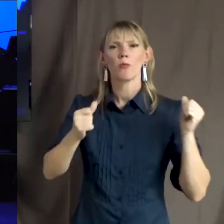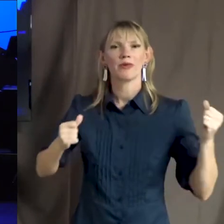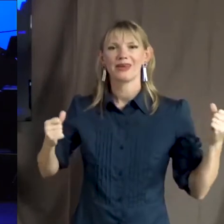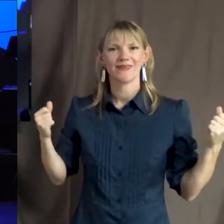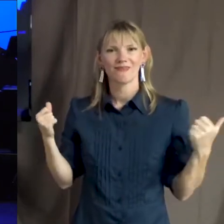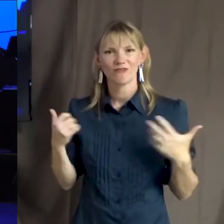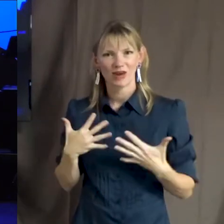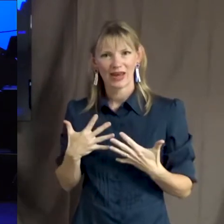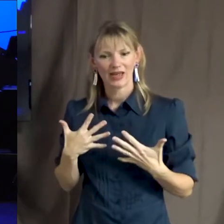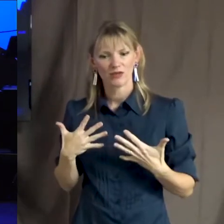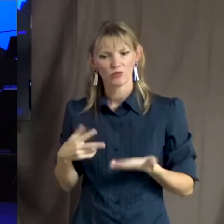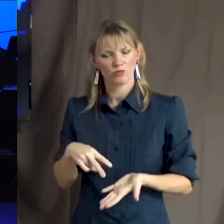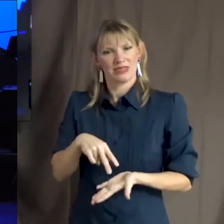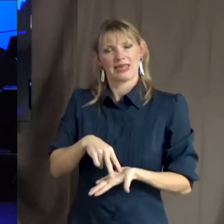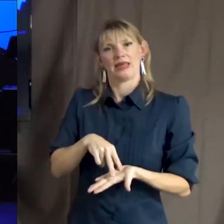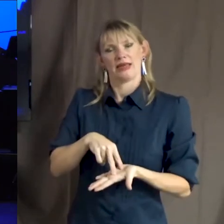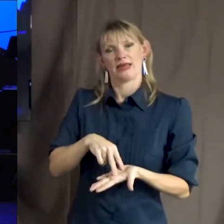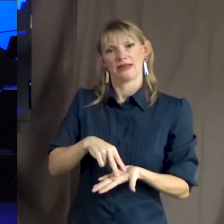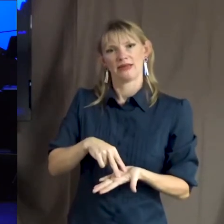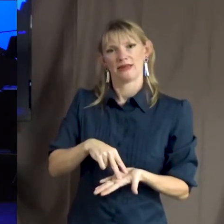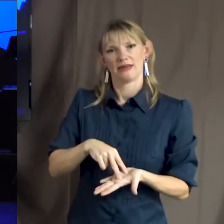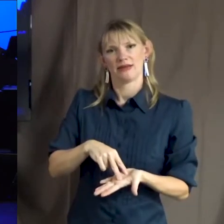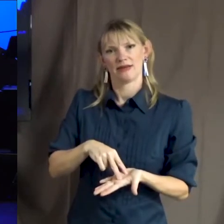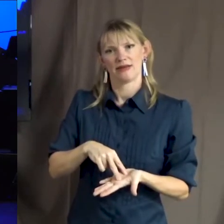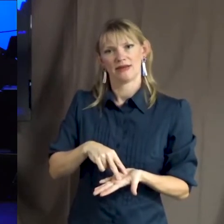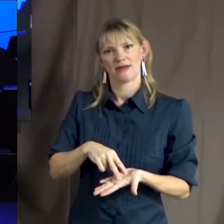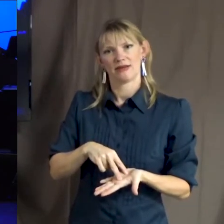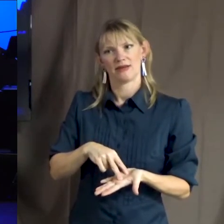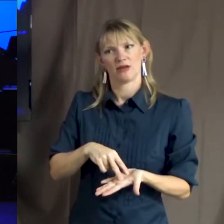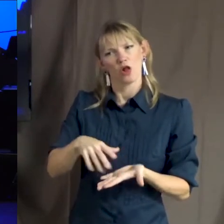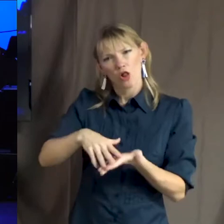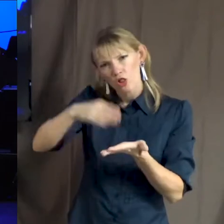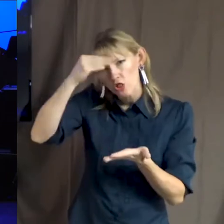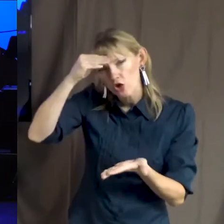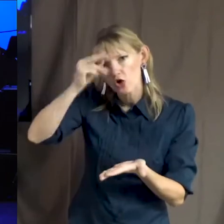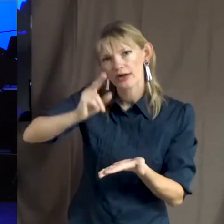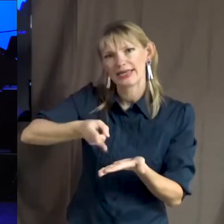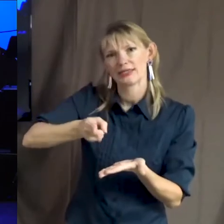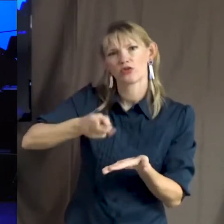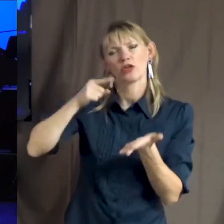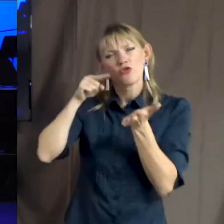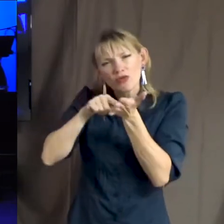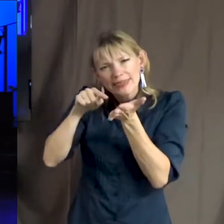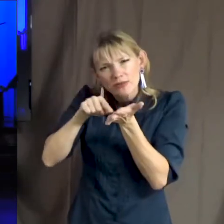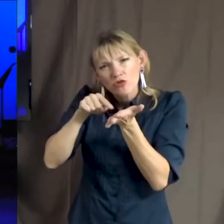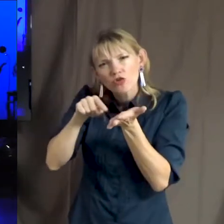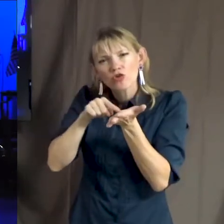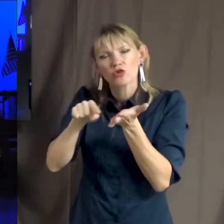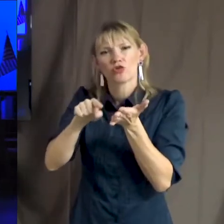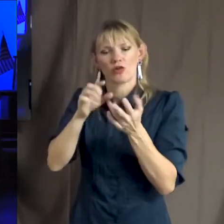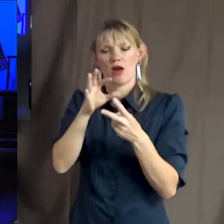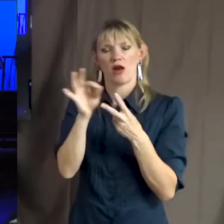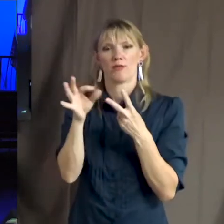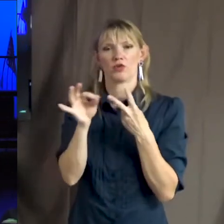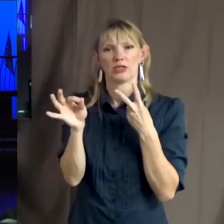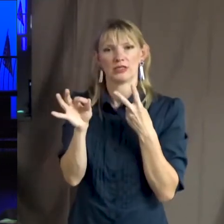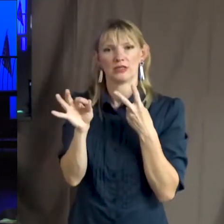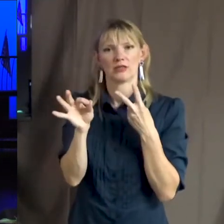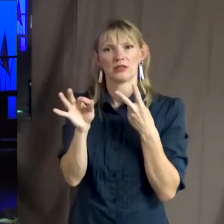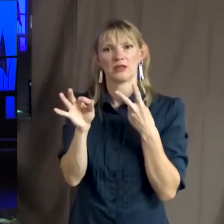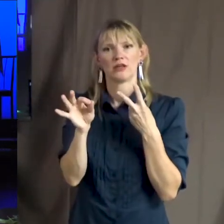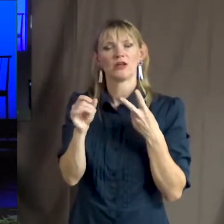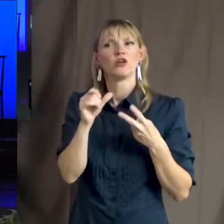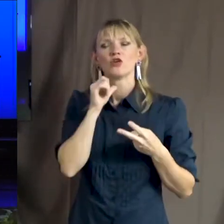to take a position. Learn about history. Research the possible options. Let us not